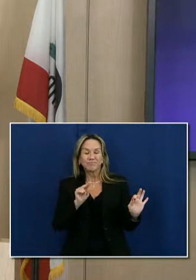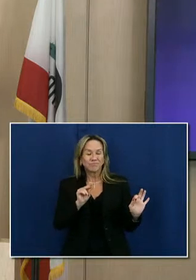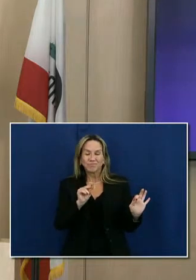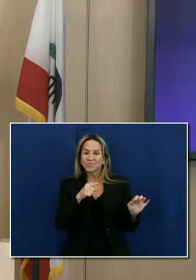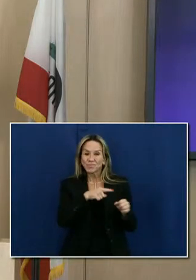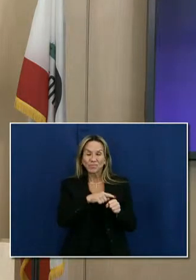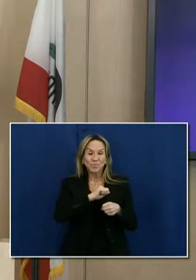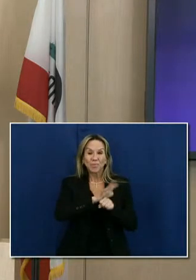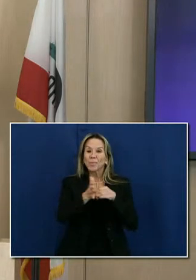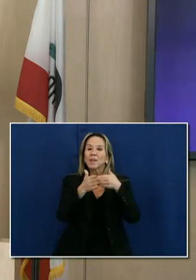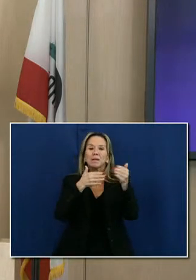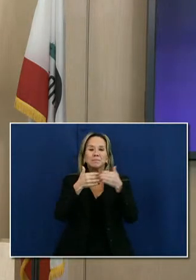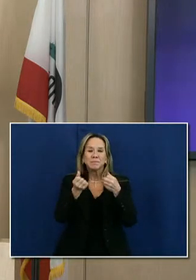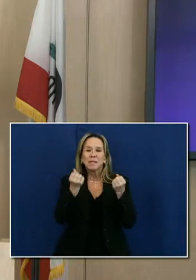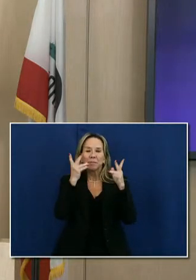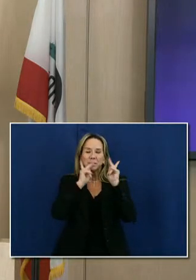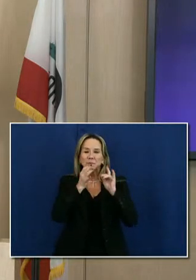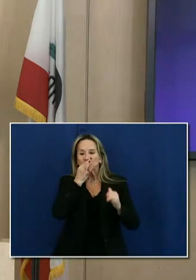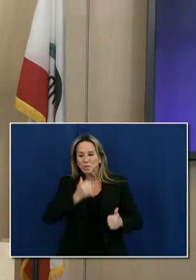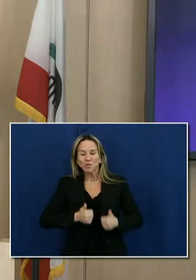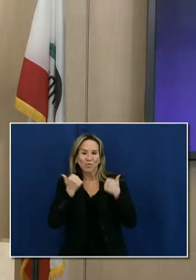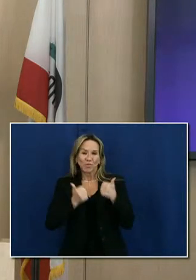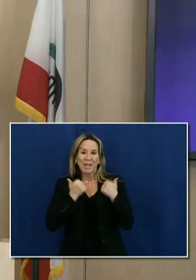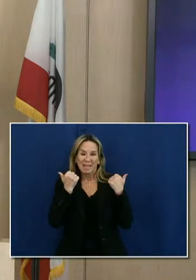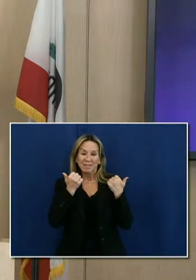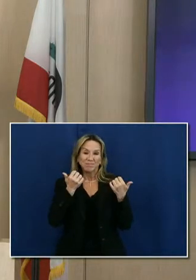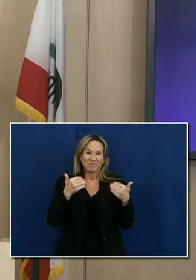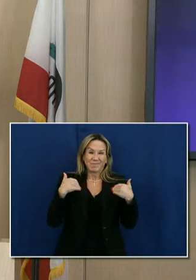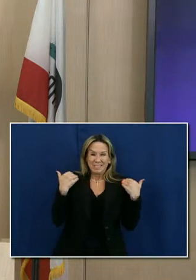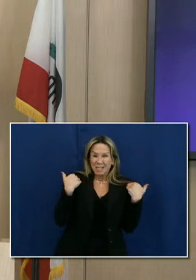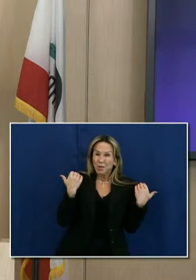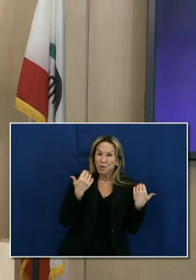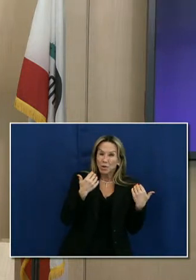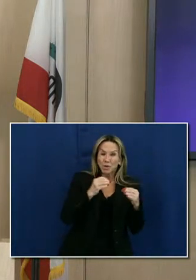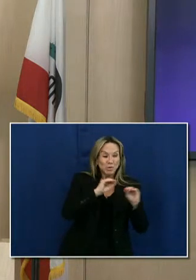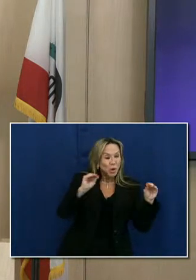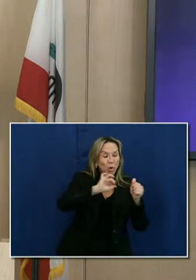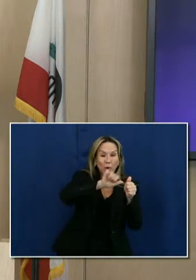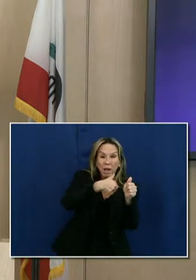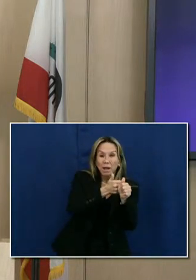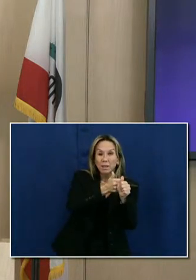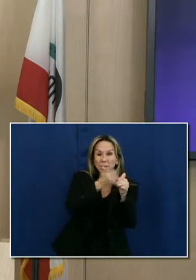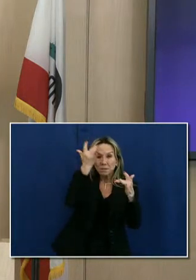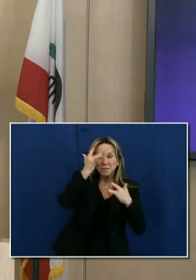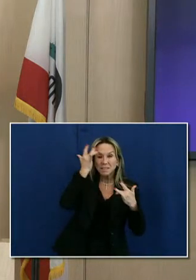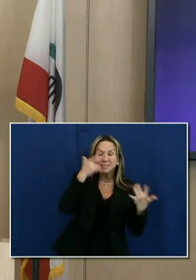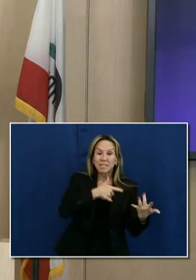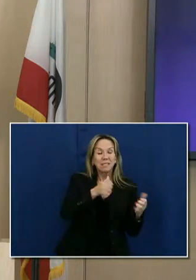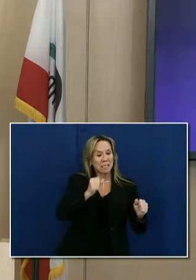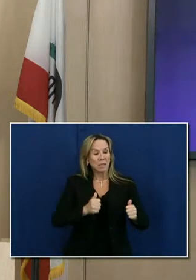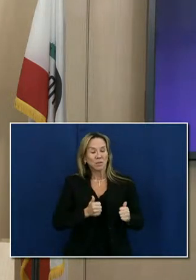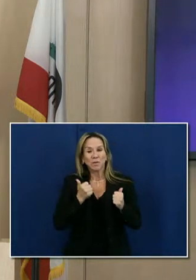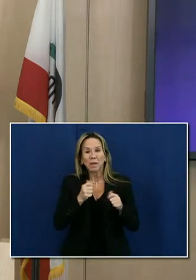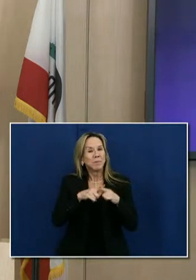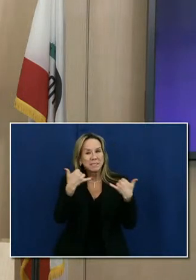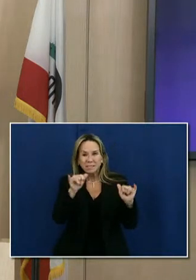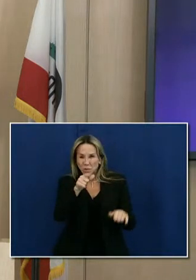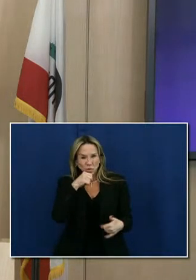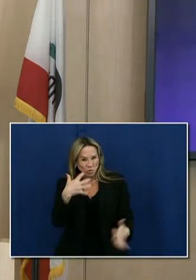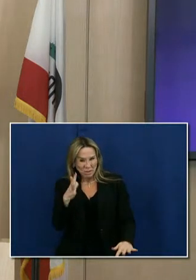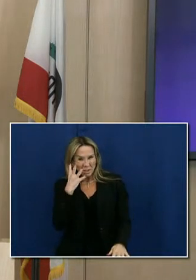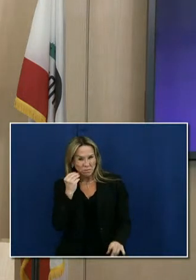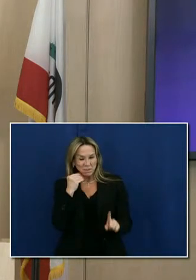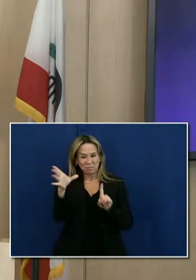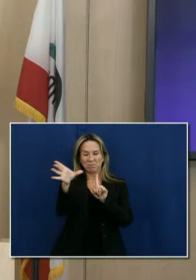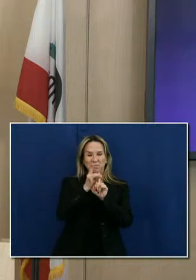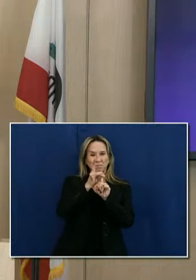high survivability rate, particularly for those that are younger without underlying health conditions, it is still not something that you want to catch.